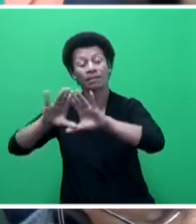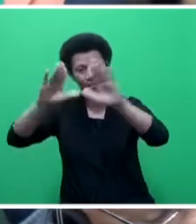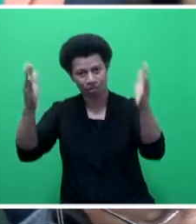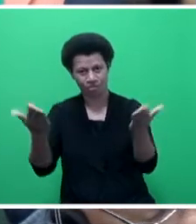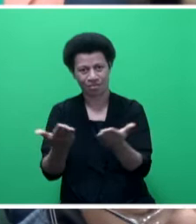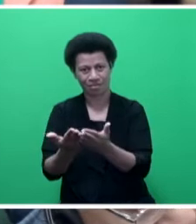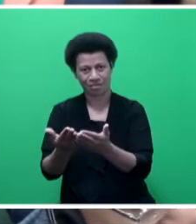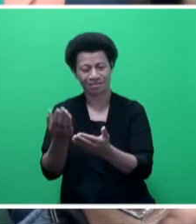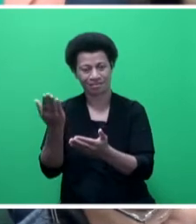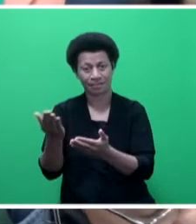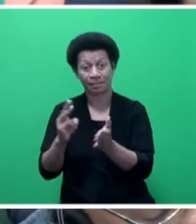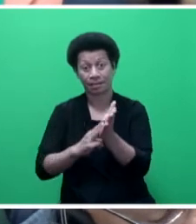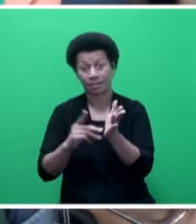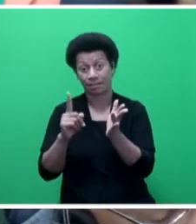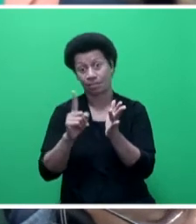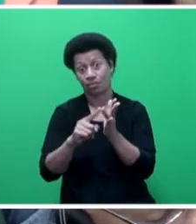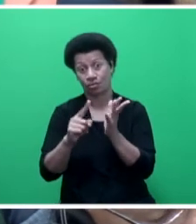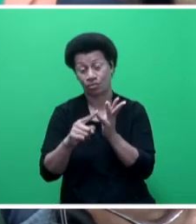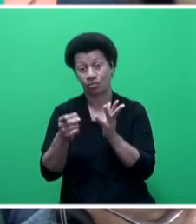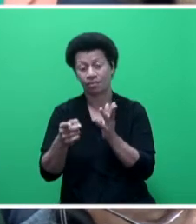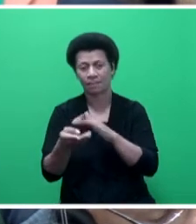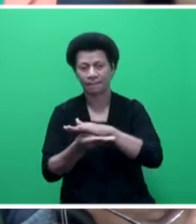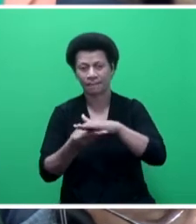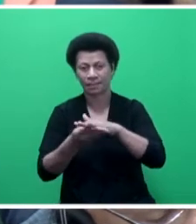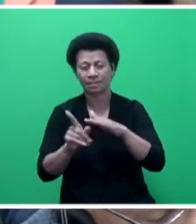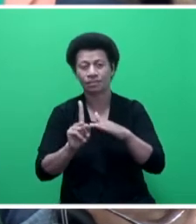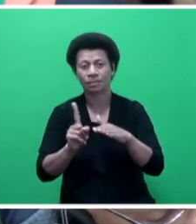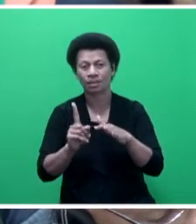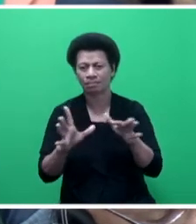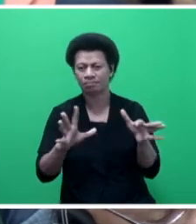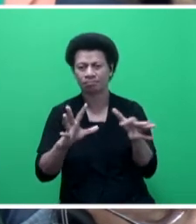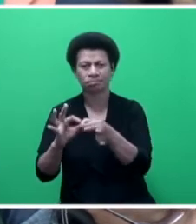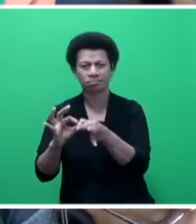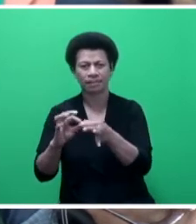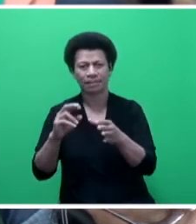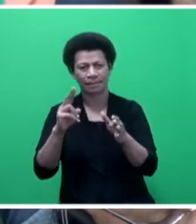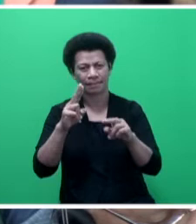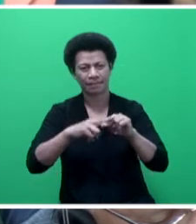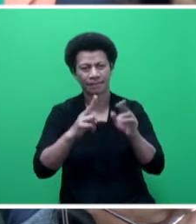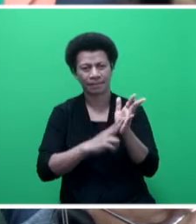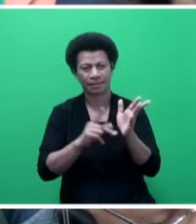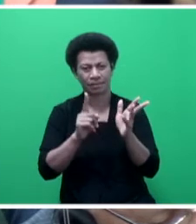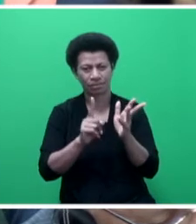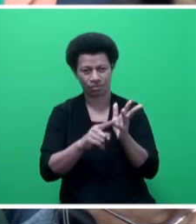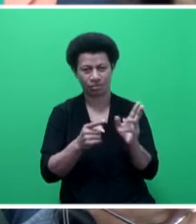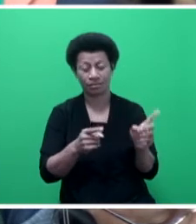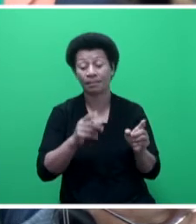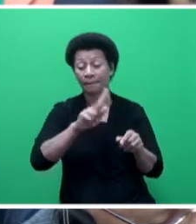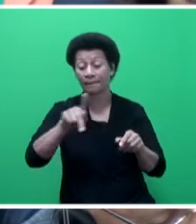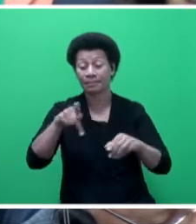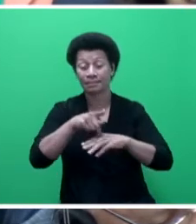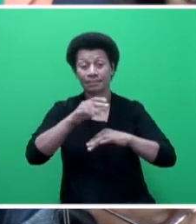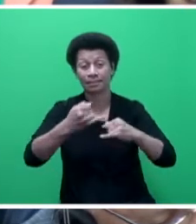The MOU, which was signed last week, sets out the basis for progressing a joint Monash FNU Pacific Islands countries